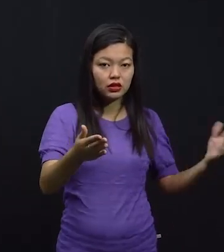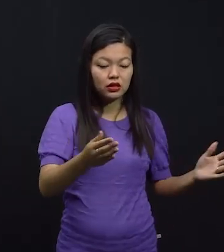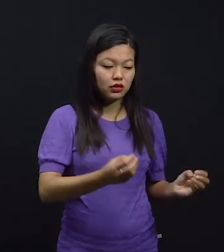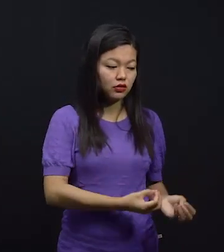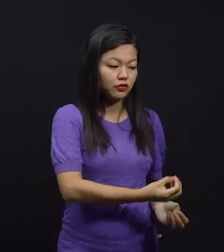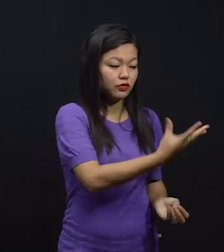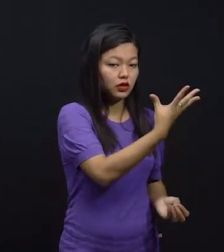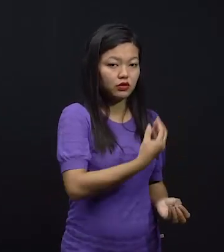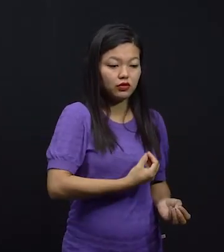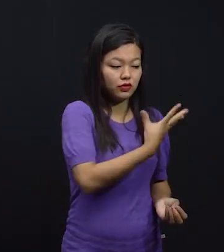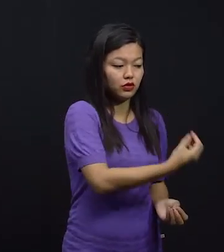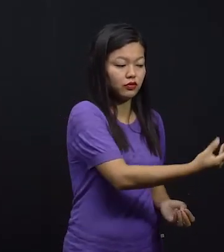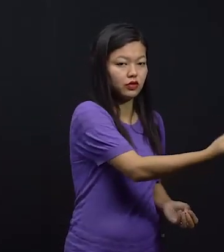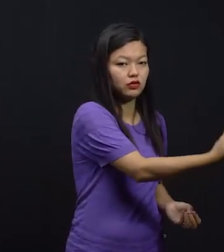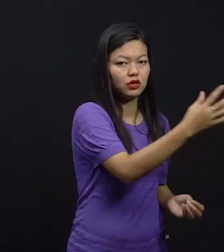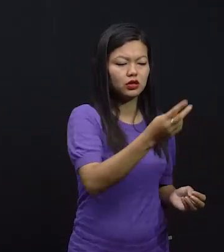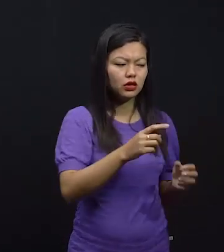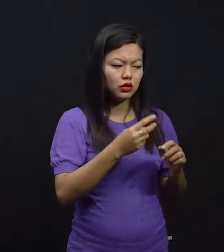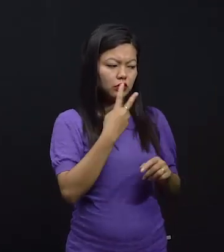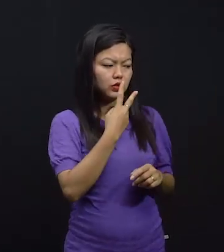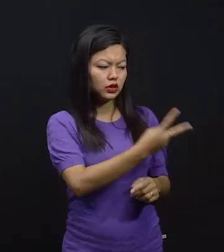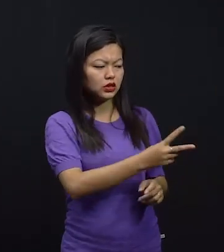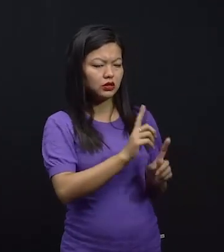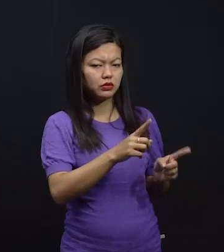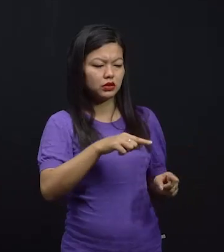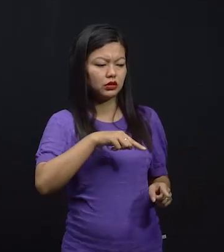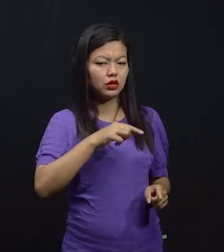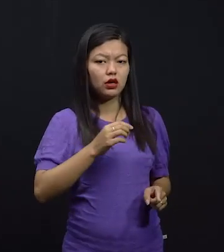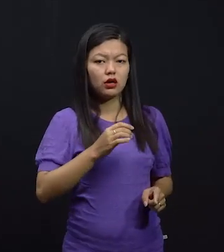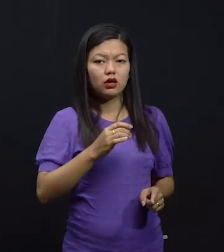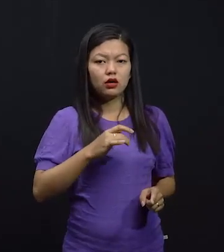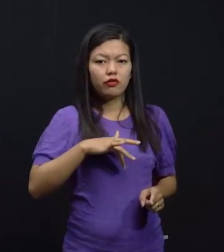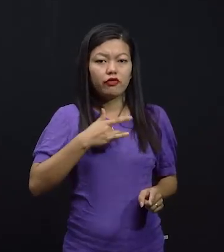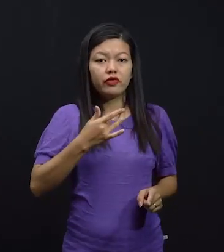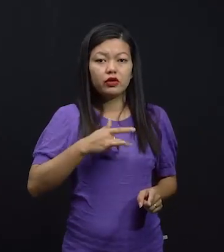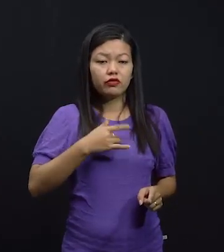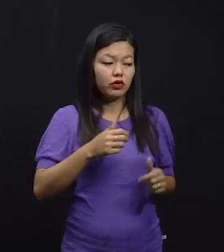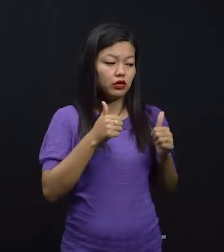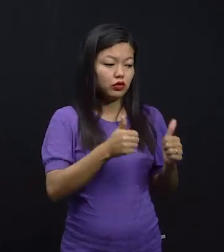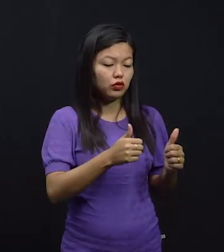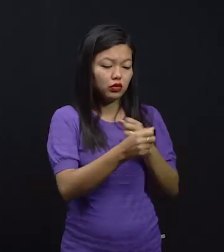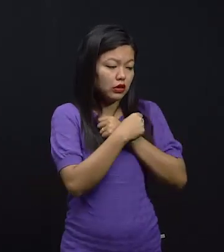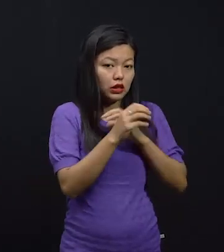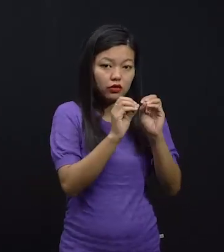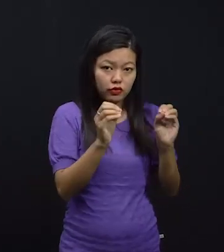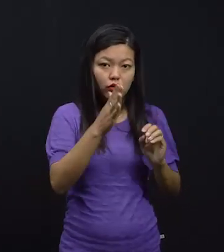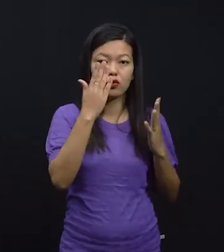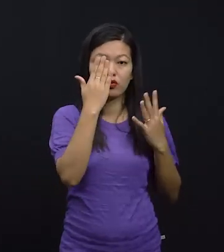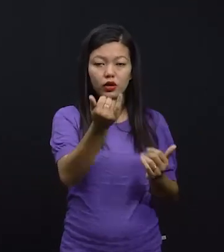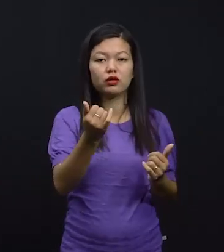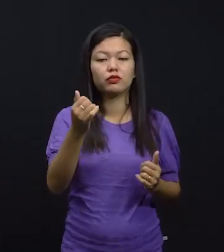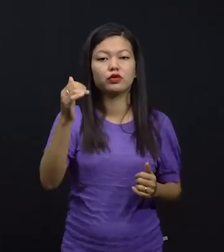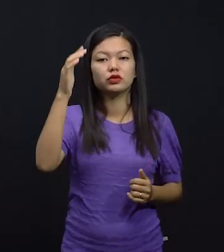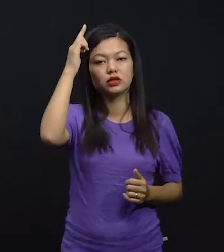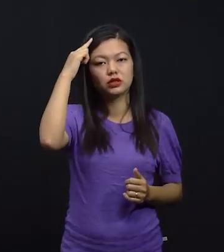a florist, we see the quality and the price that it has. So the same thing the poet wants to convey to us. We will